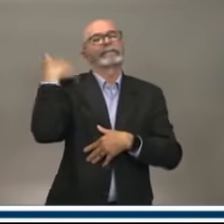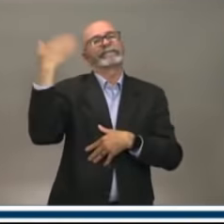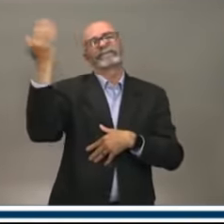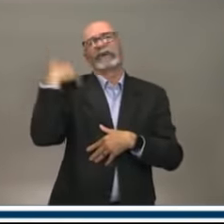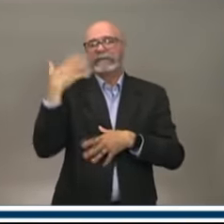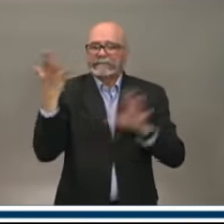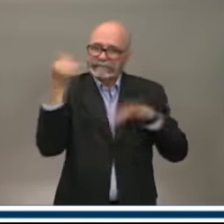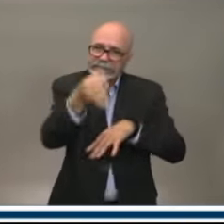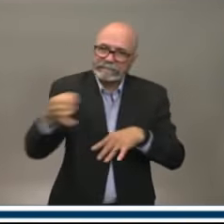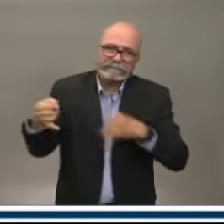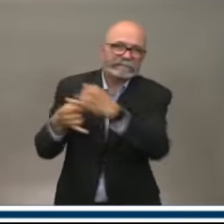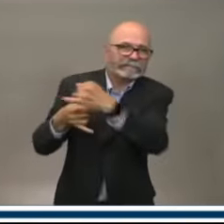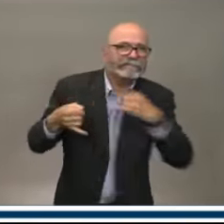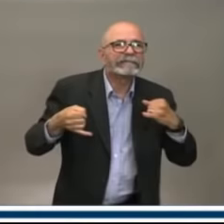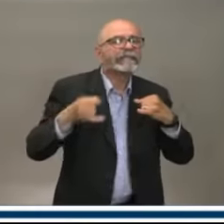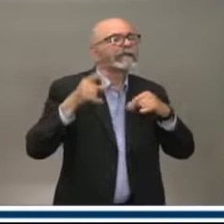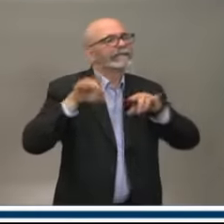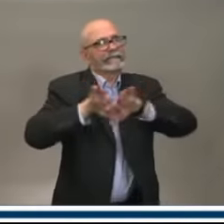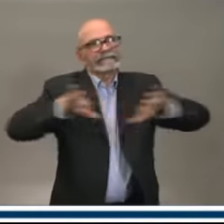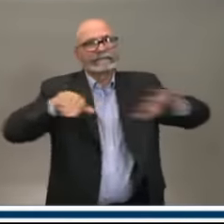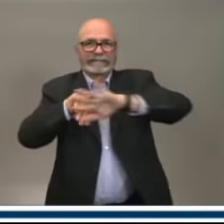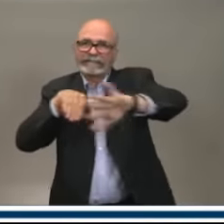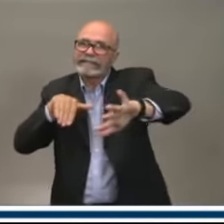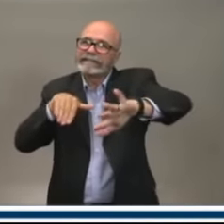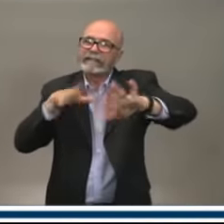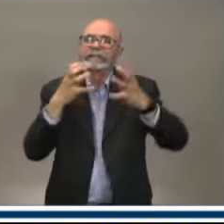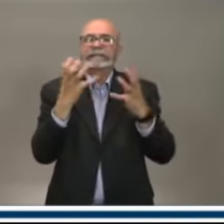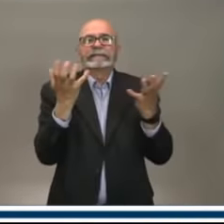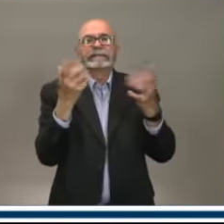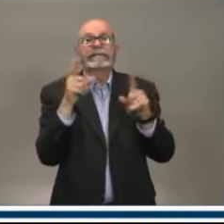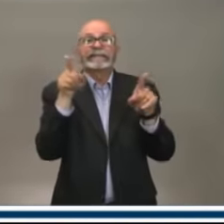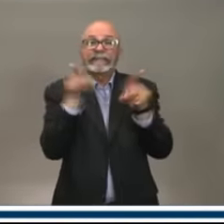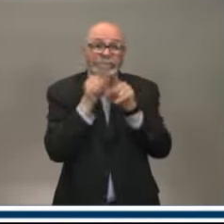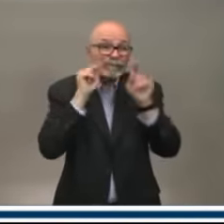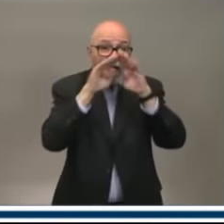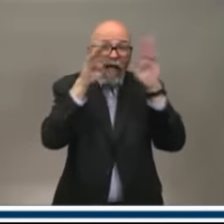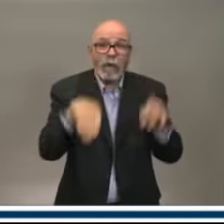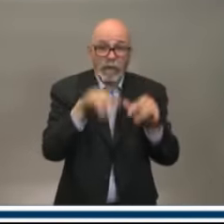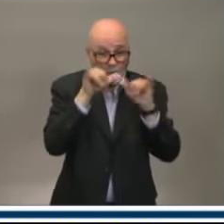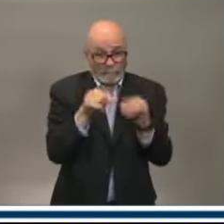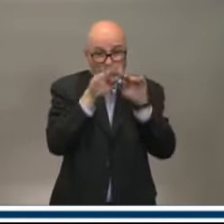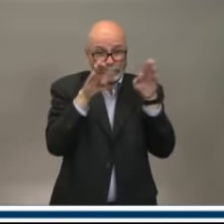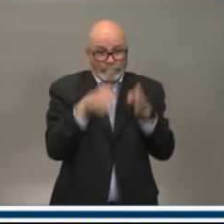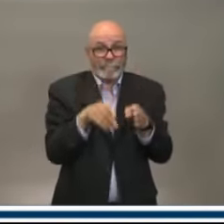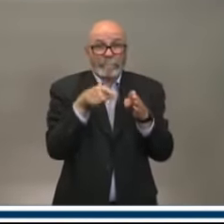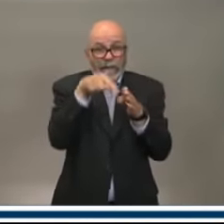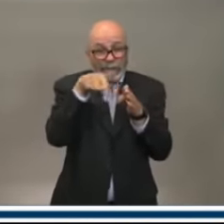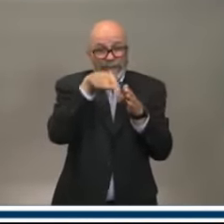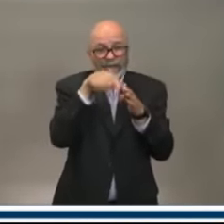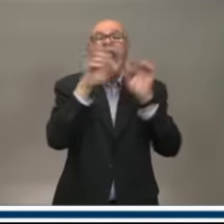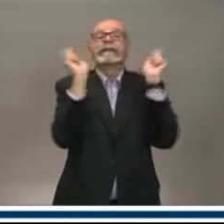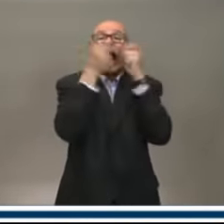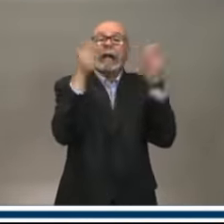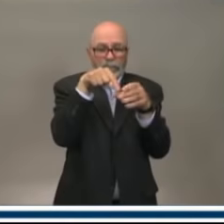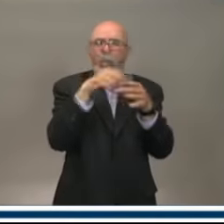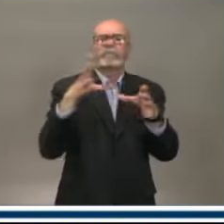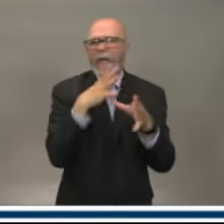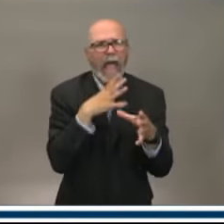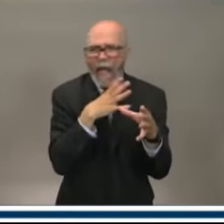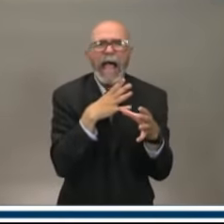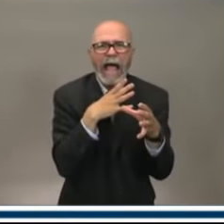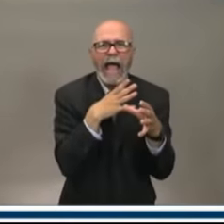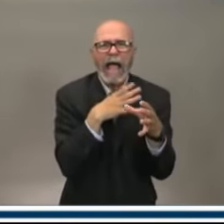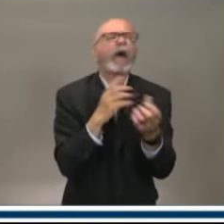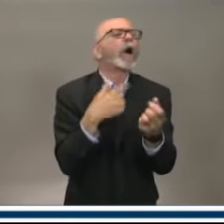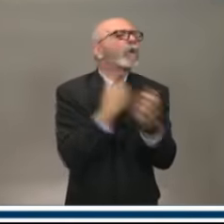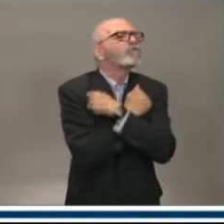in the past. So for those who are in the same household together, certainly celebrate Mother's Day as you always would. Give your mom a big hug,